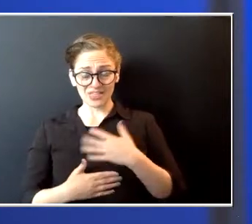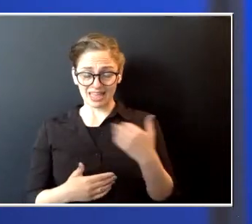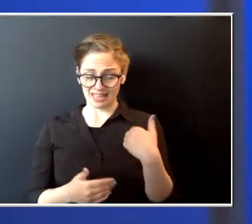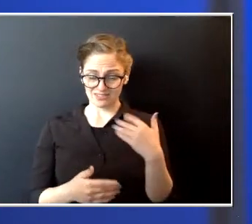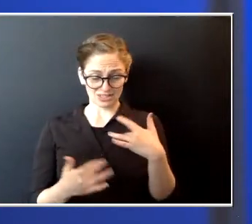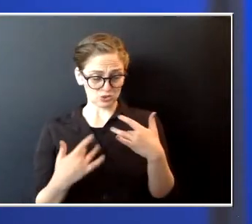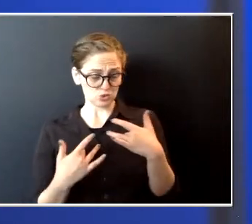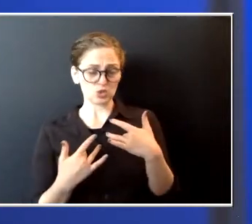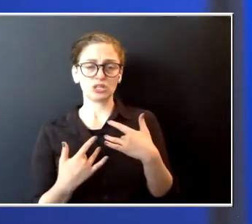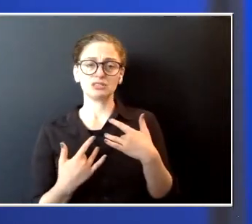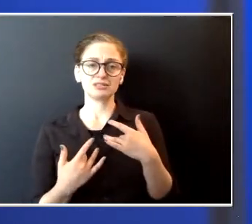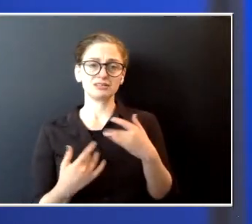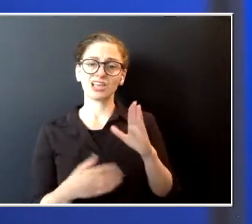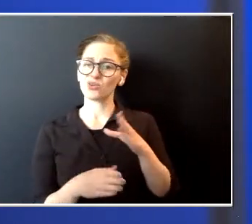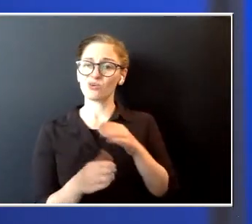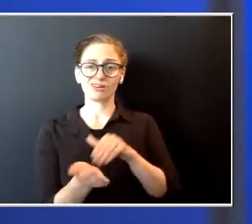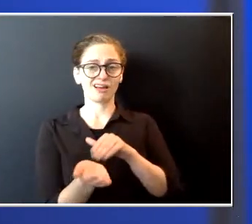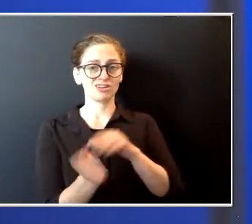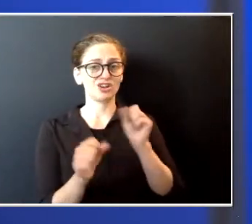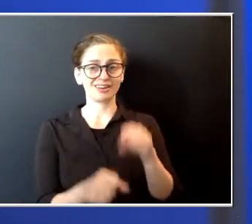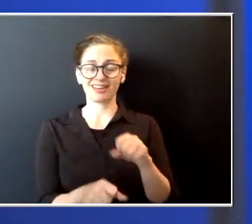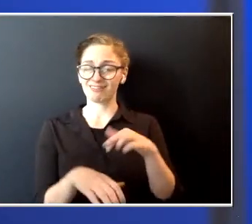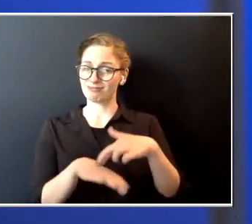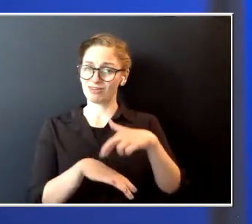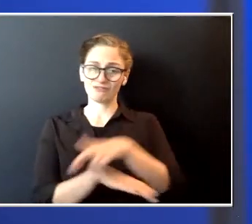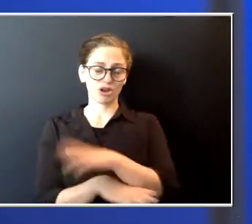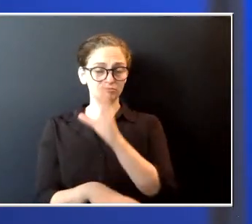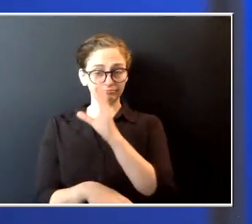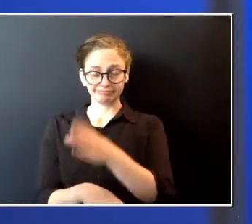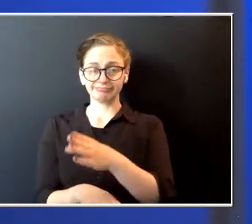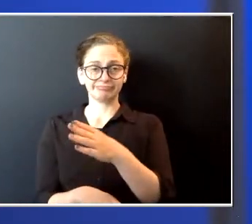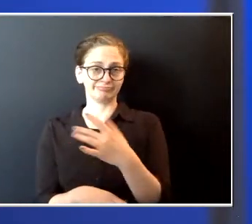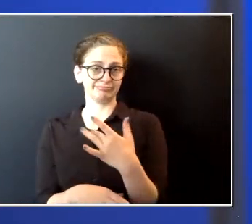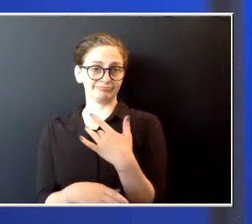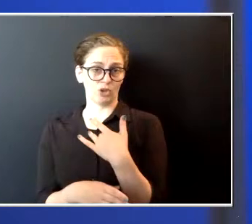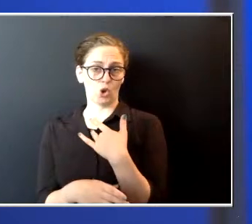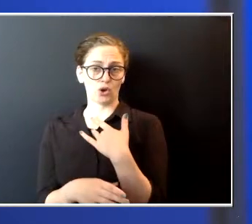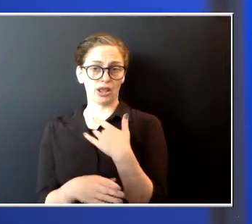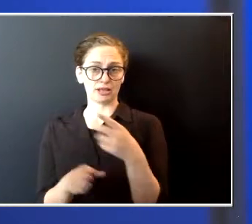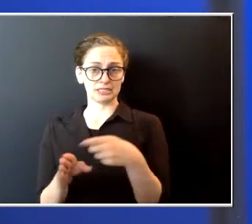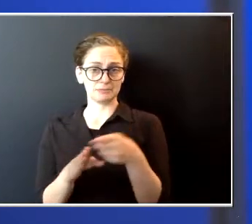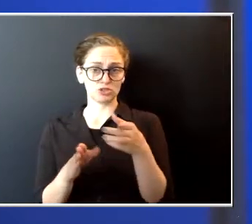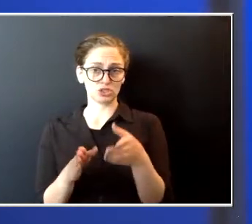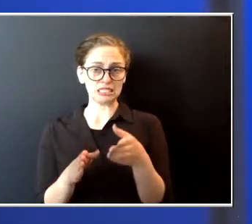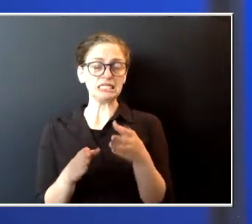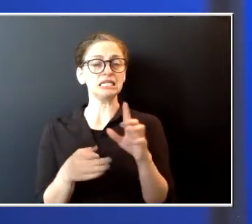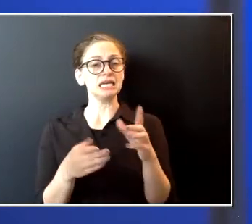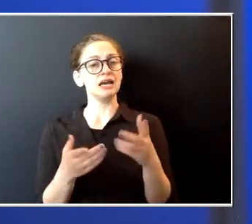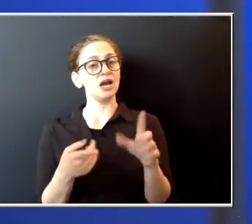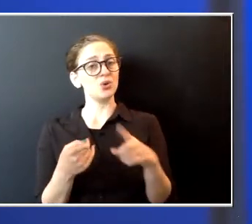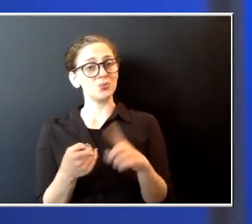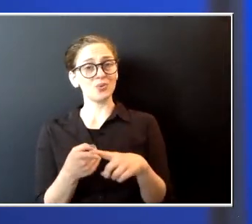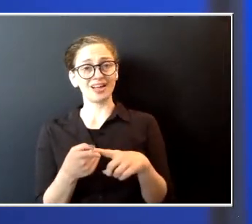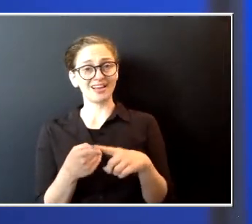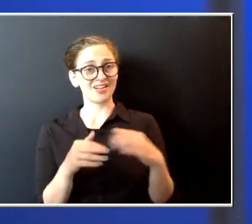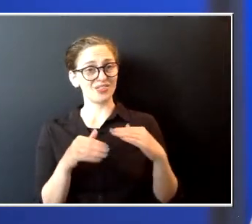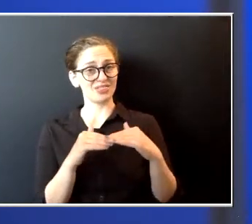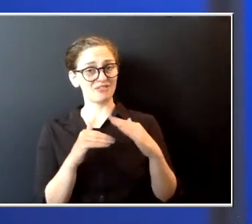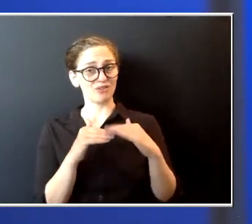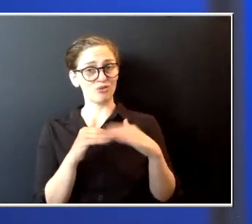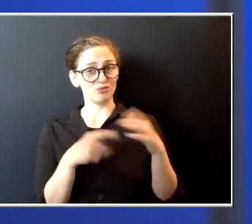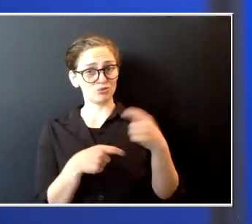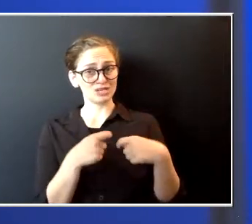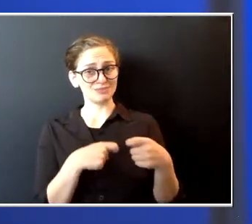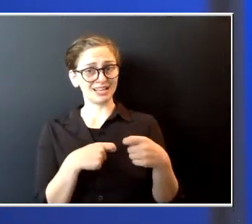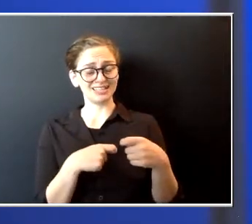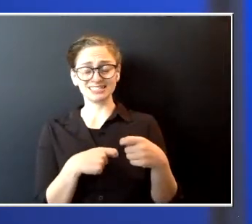cardiology world and get it treated. And what we also see is that once the valve's replaced, your lifespan goes back to as if you never had aortic valve